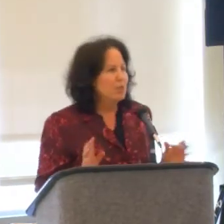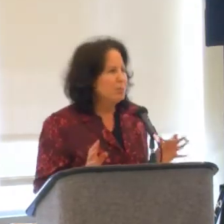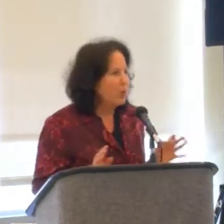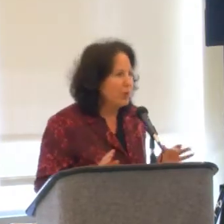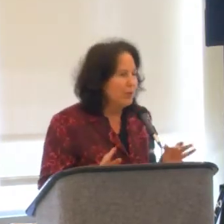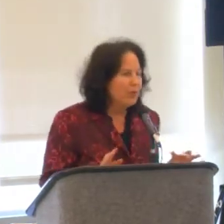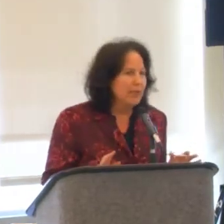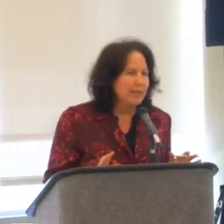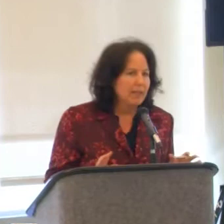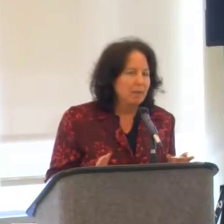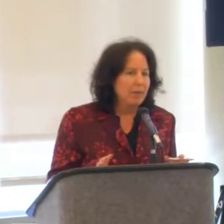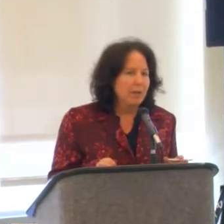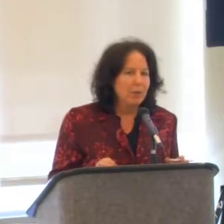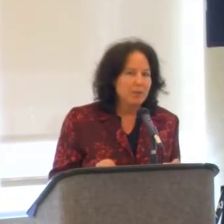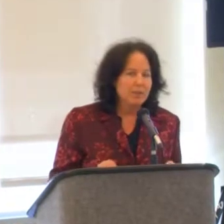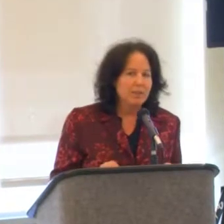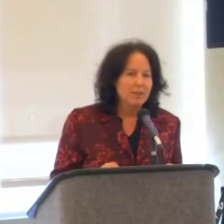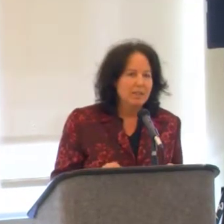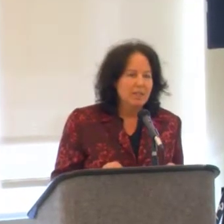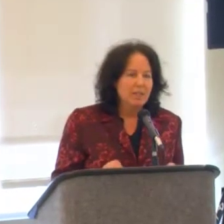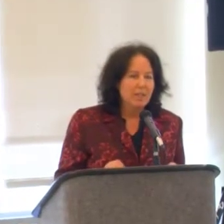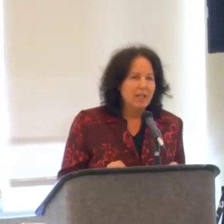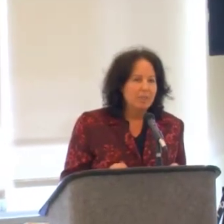The most important thing about